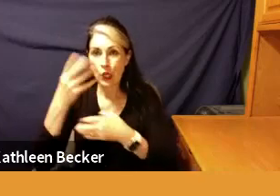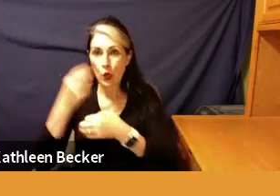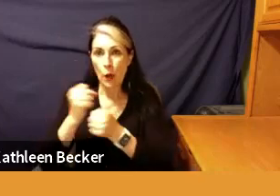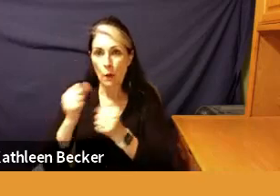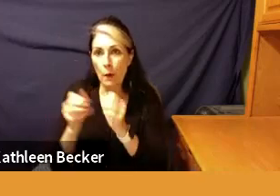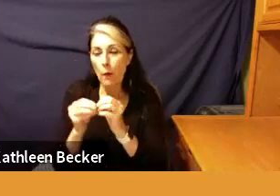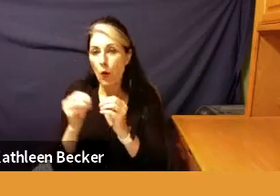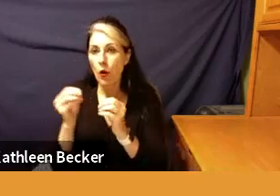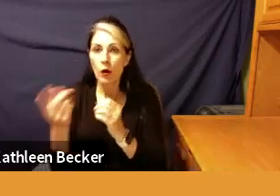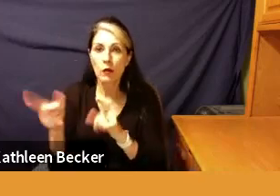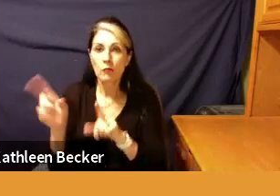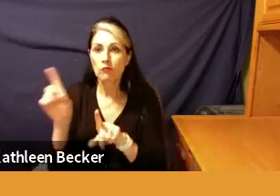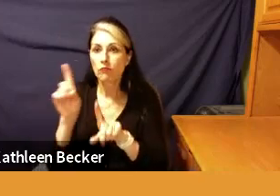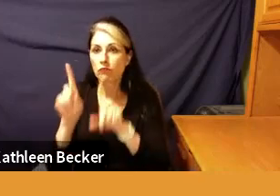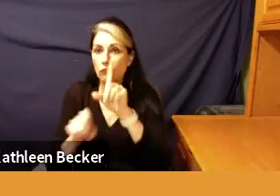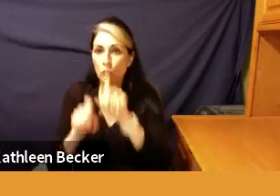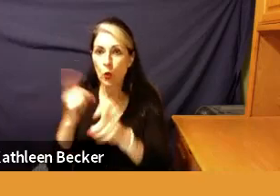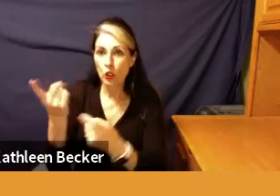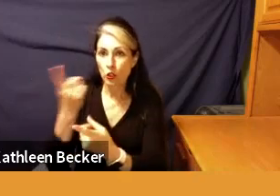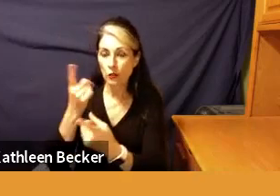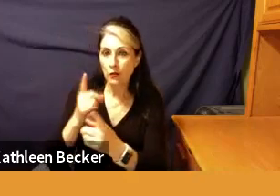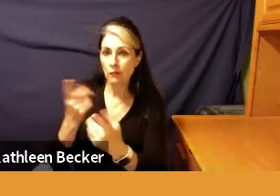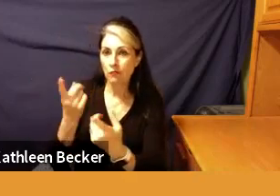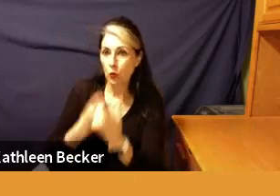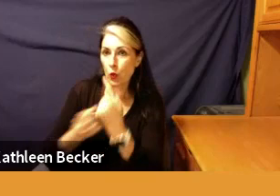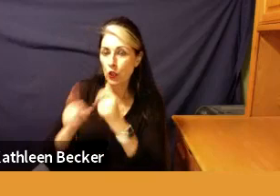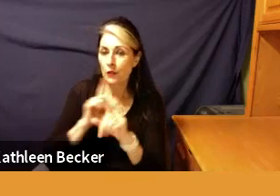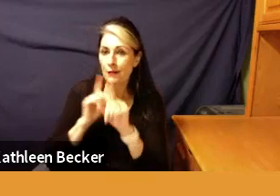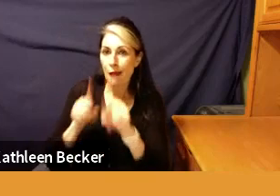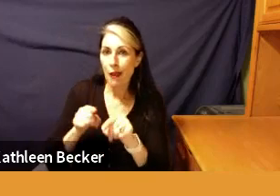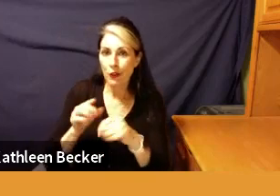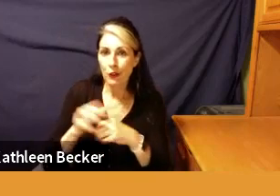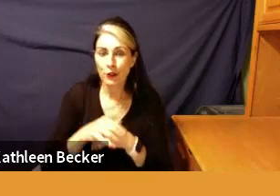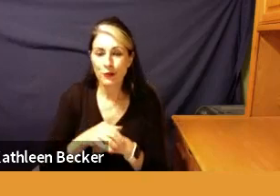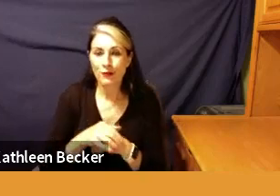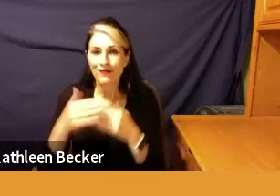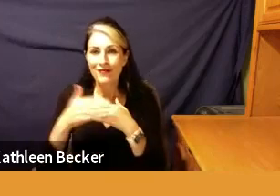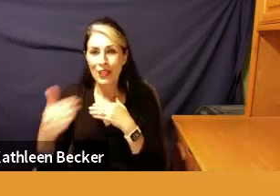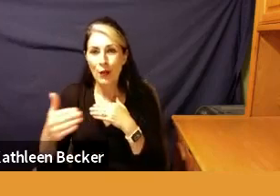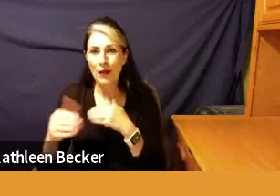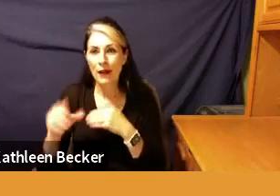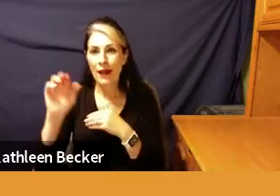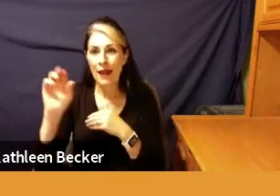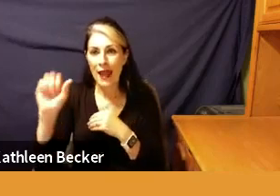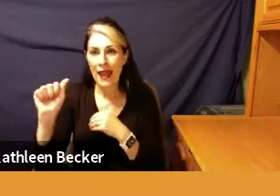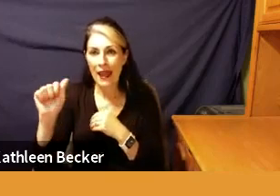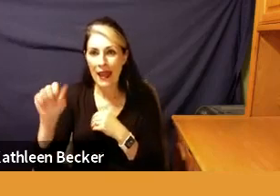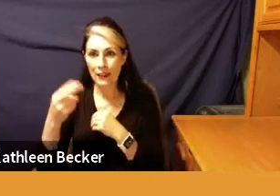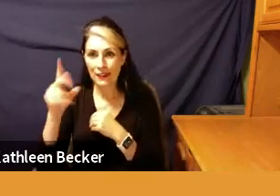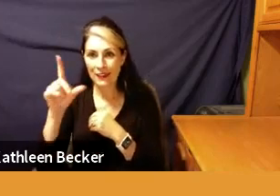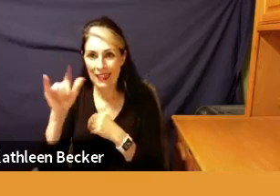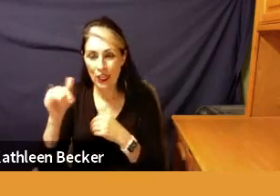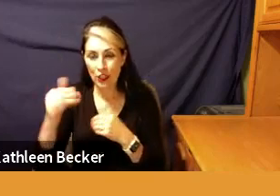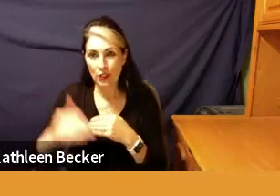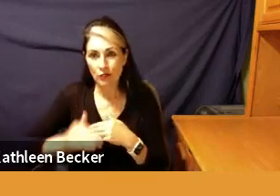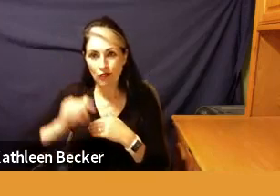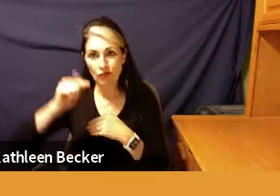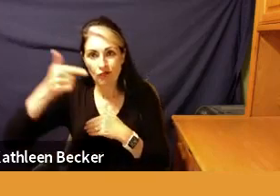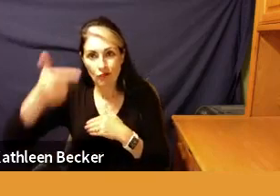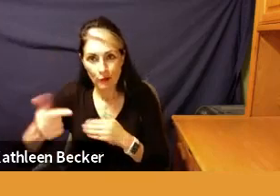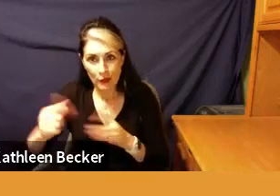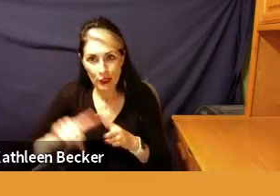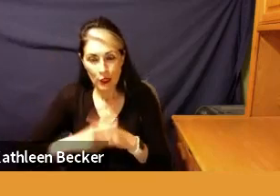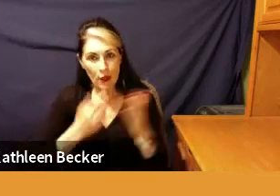and answers. So I'm going to go ahead and let Ashley get started. All right, thanks